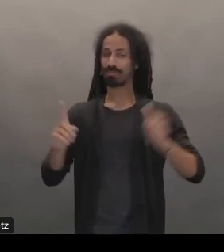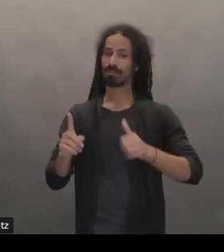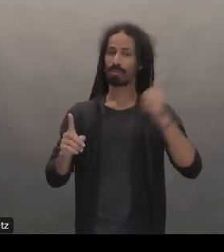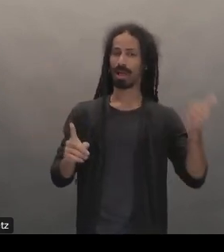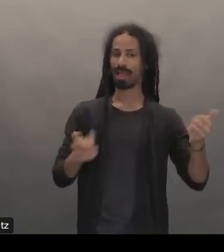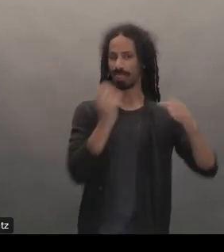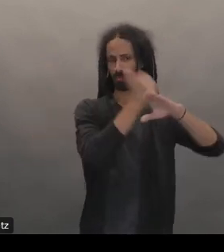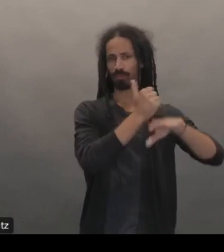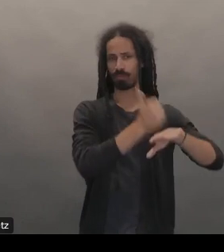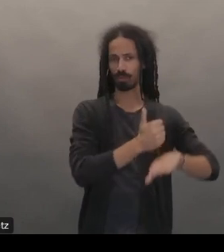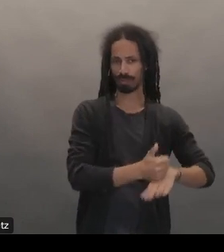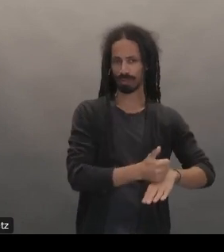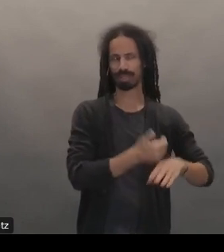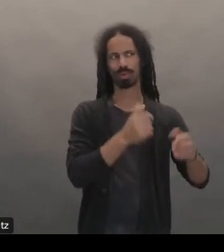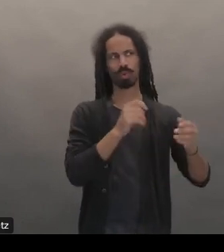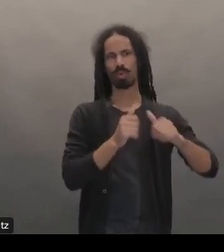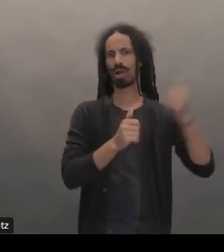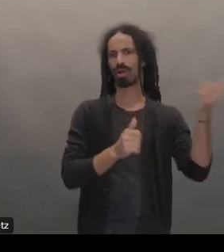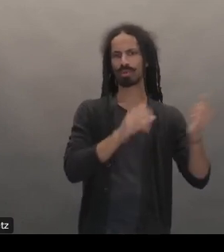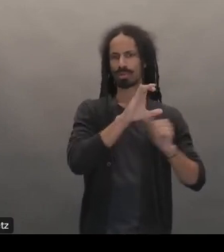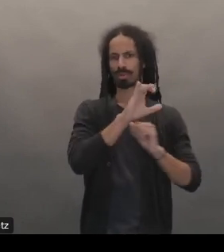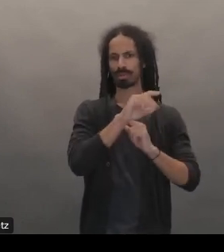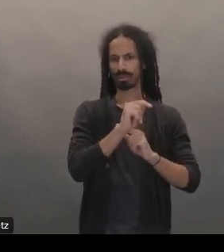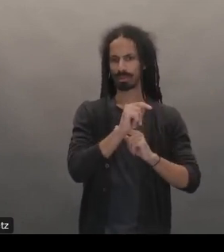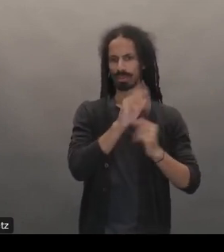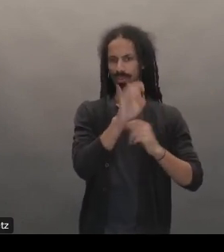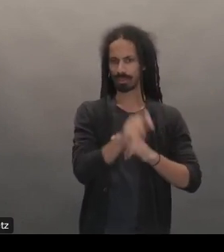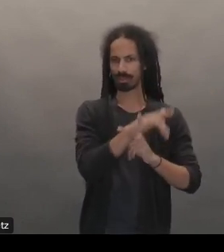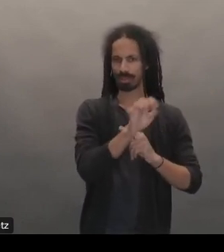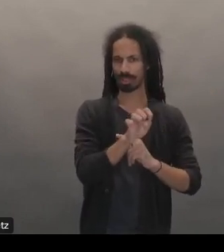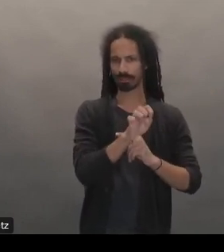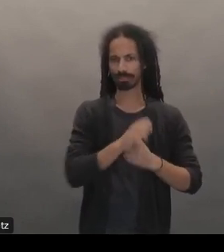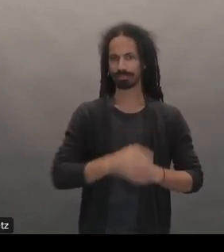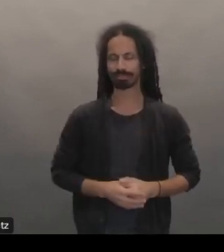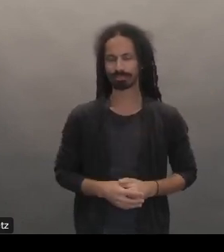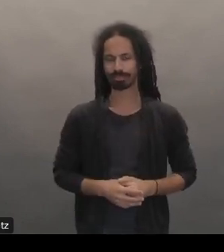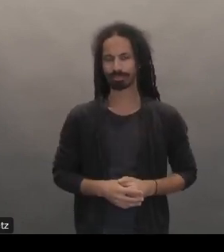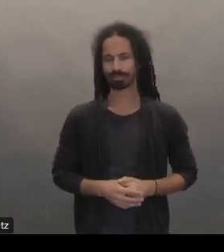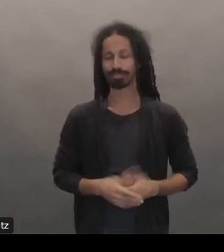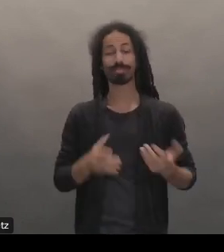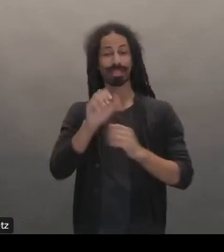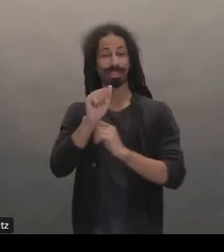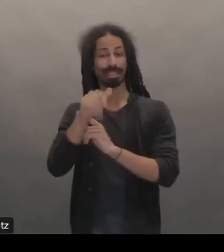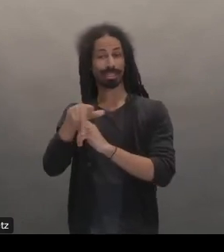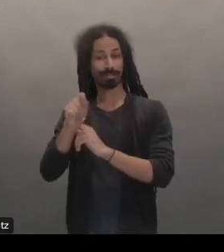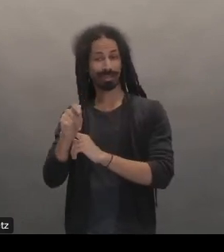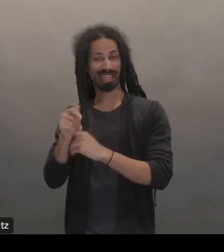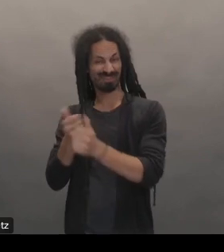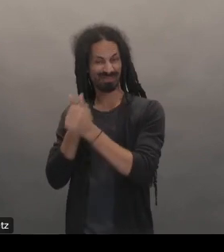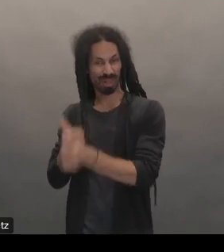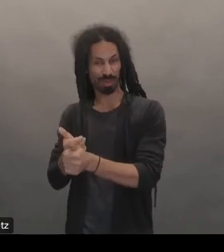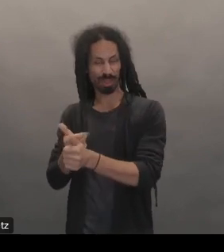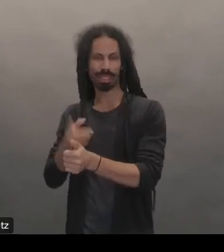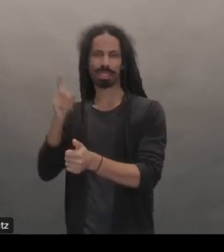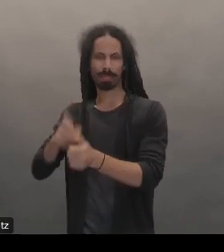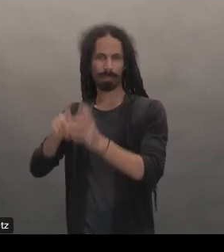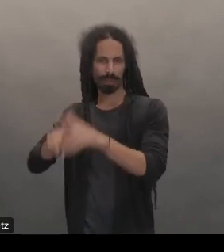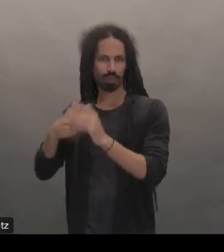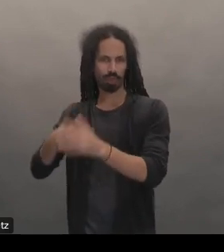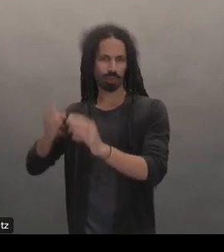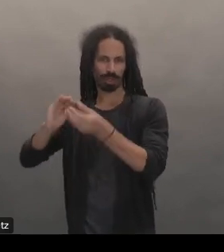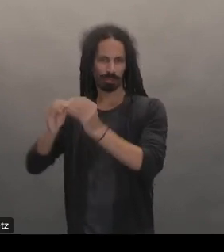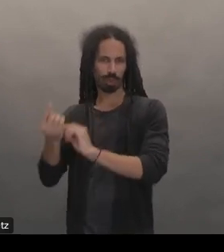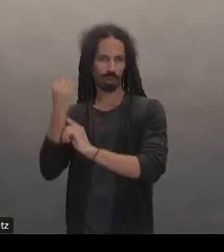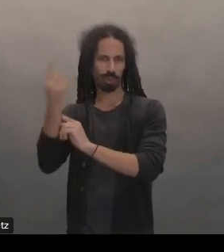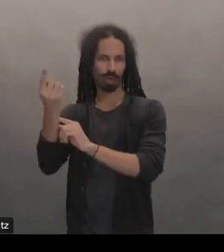citation styles, but in APA, the page number, top right, starting on the title page,